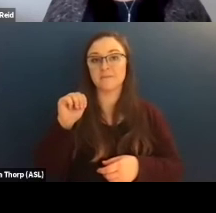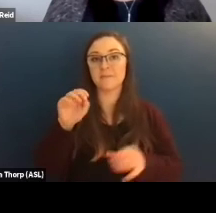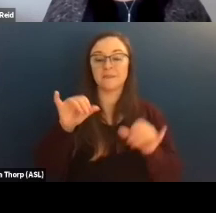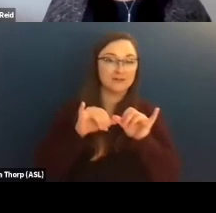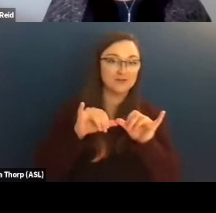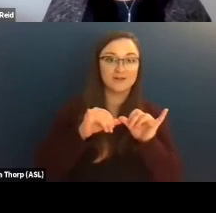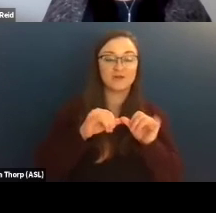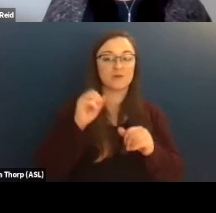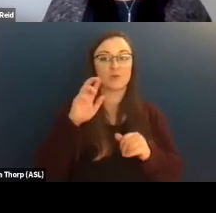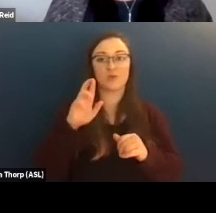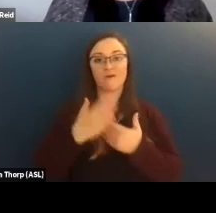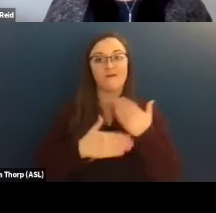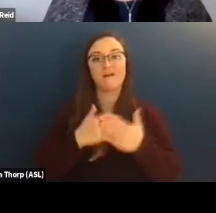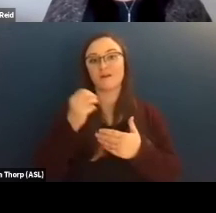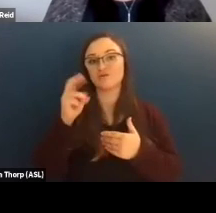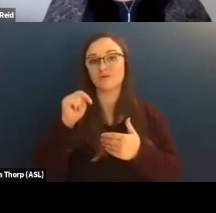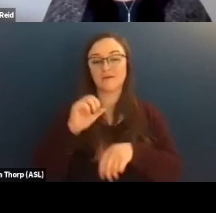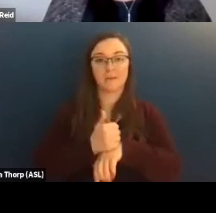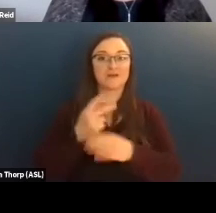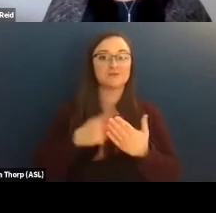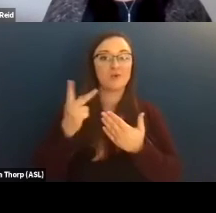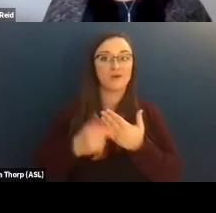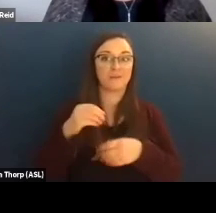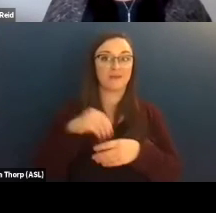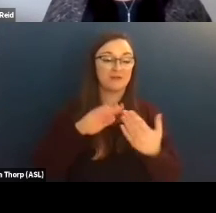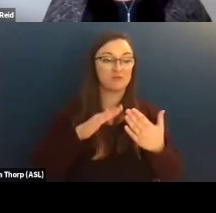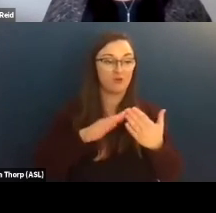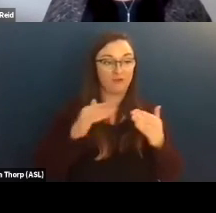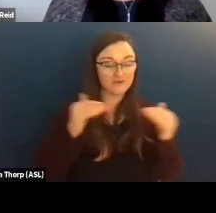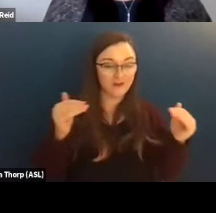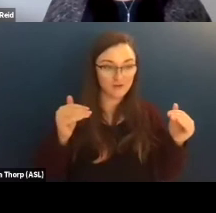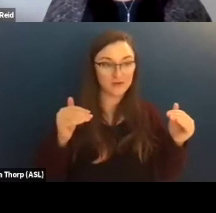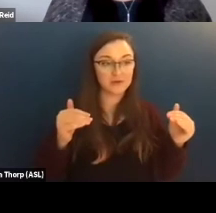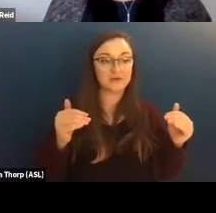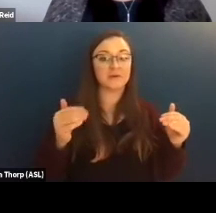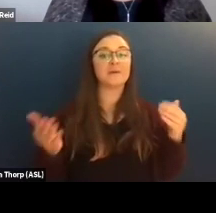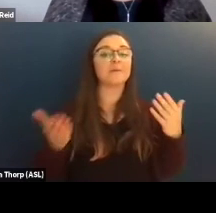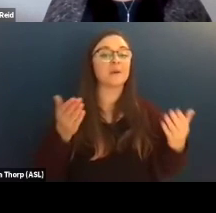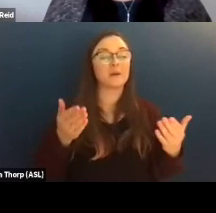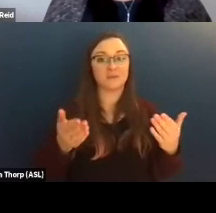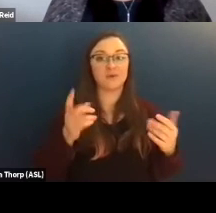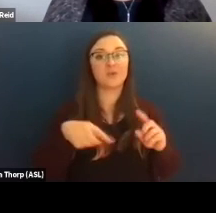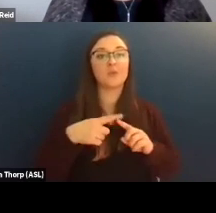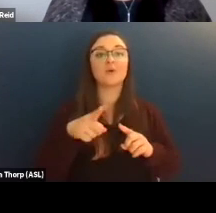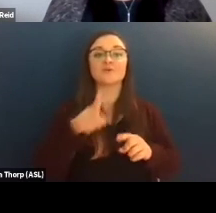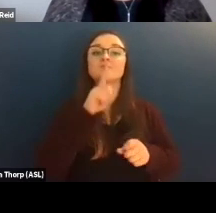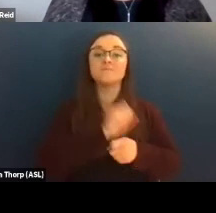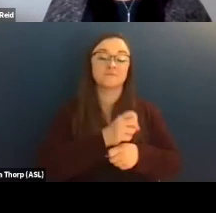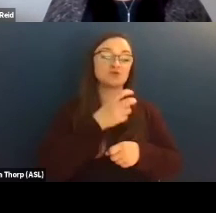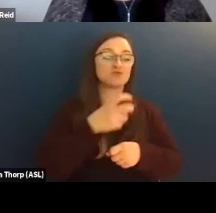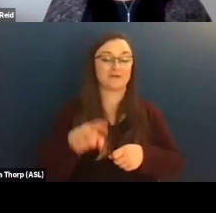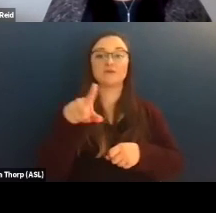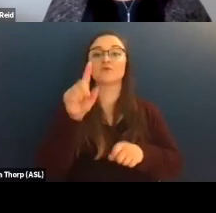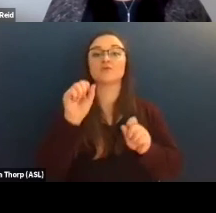engineering or hands-on based program in the community college level, possibly once you do transfer, that could be